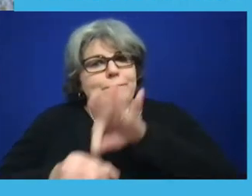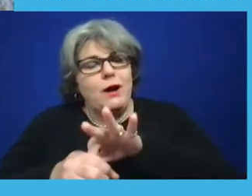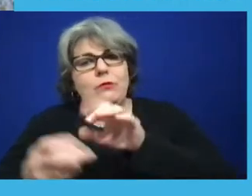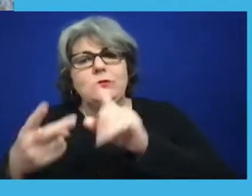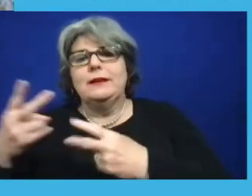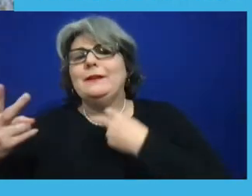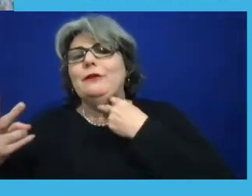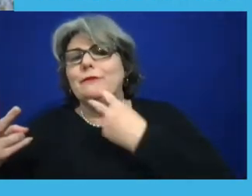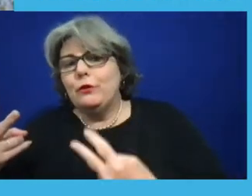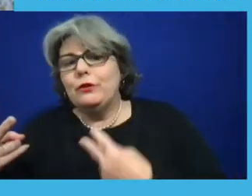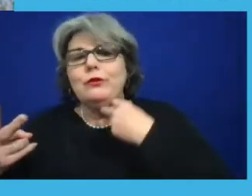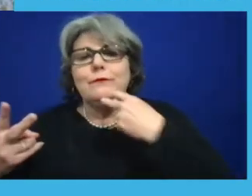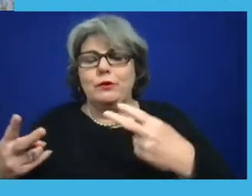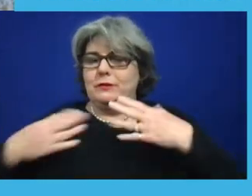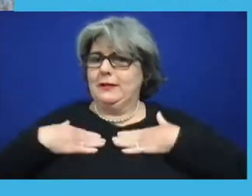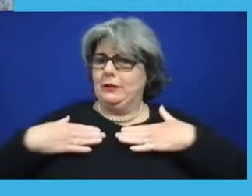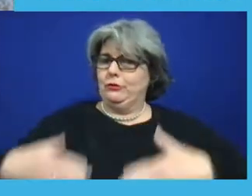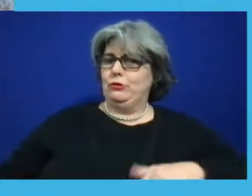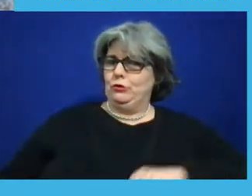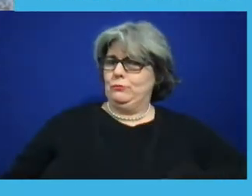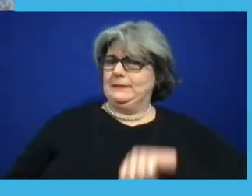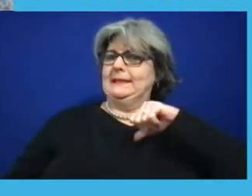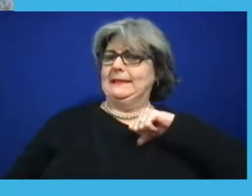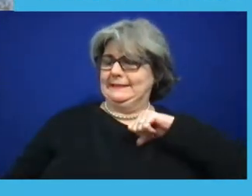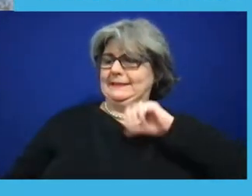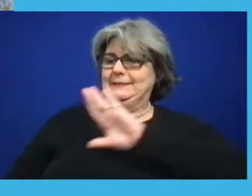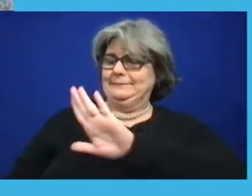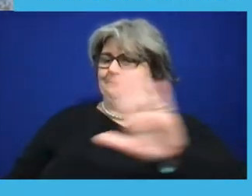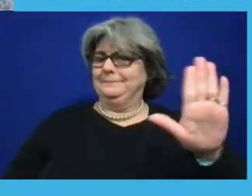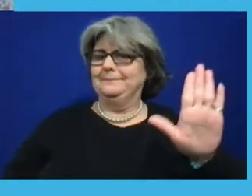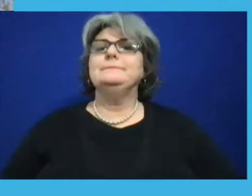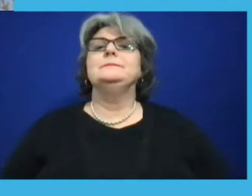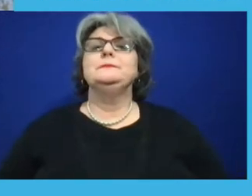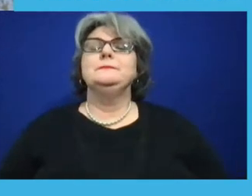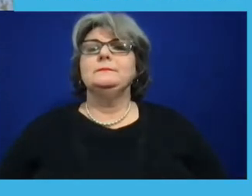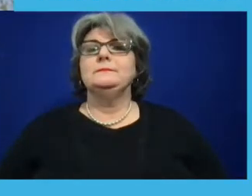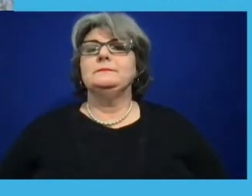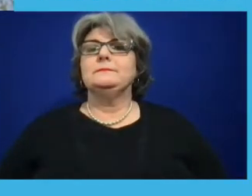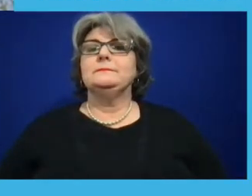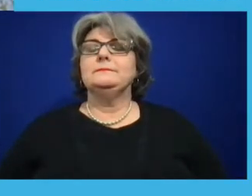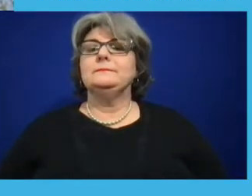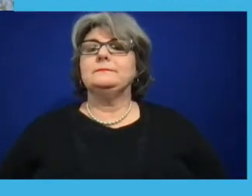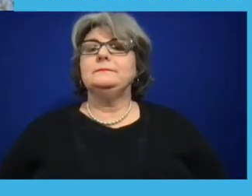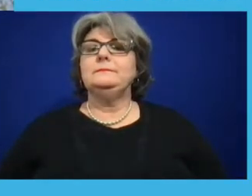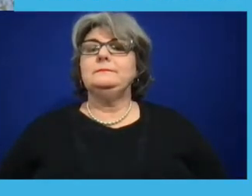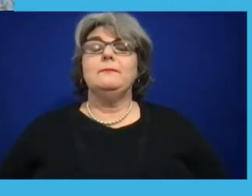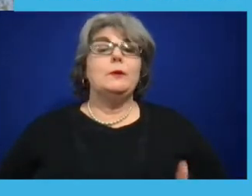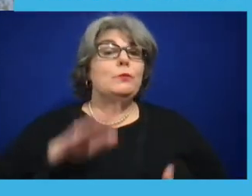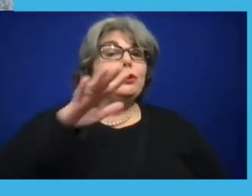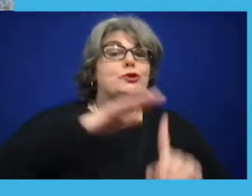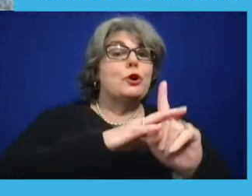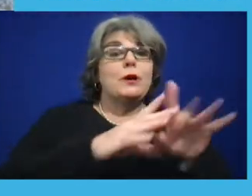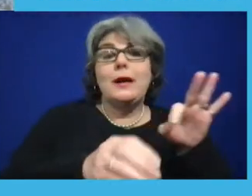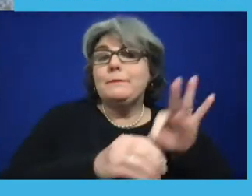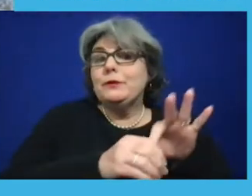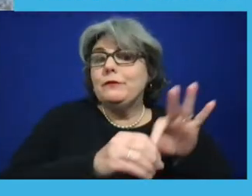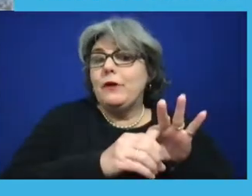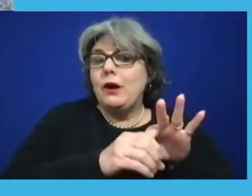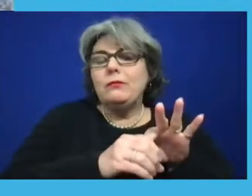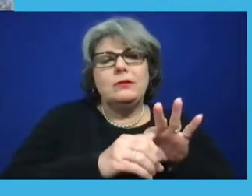We're turning out because we know that your vote is your voice, and your voice is your human dignity.